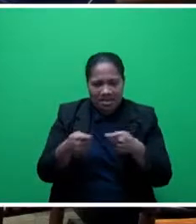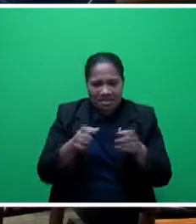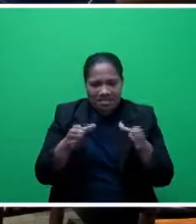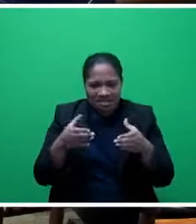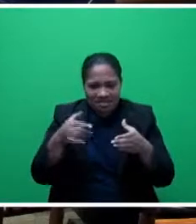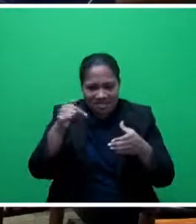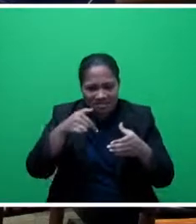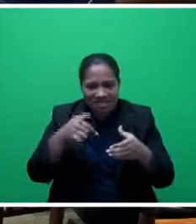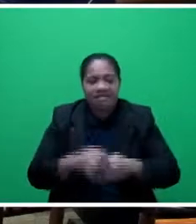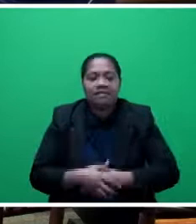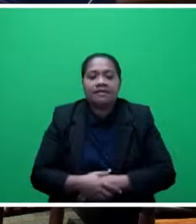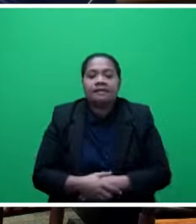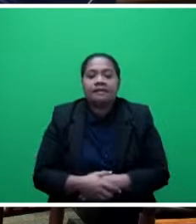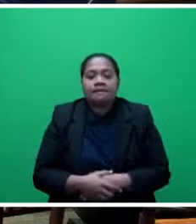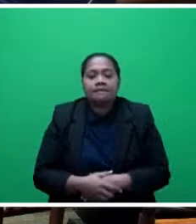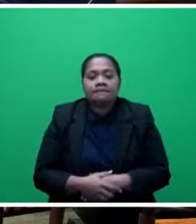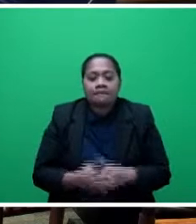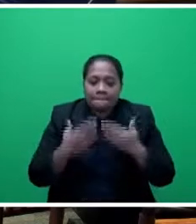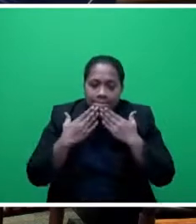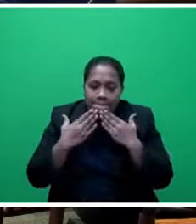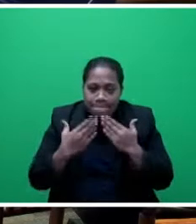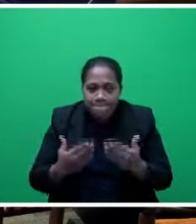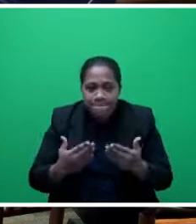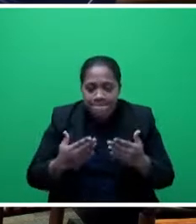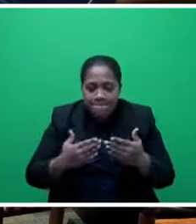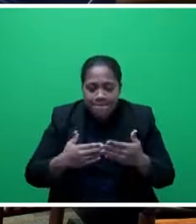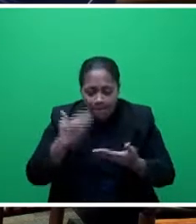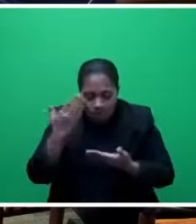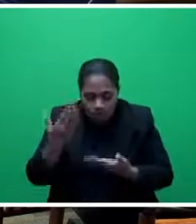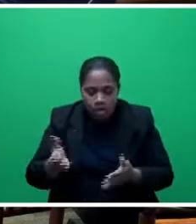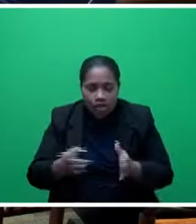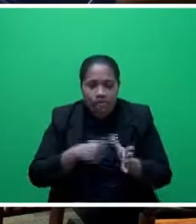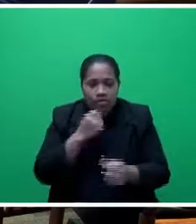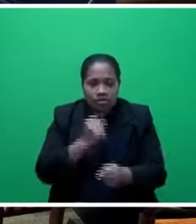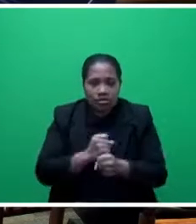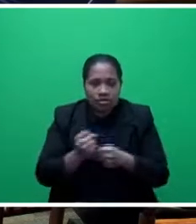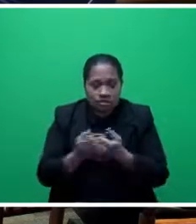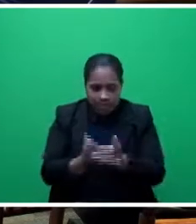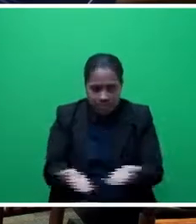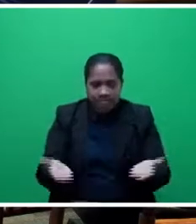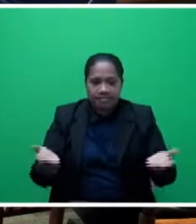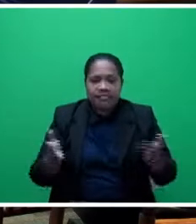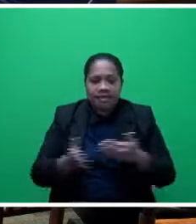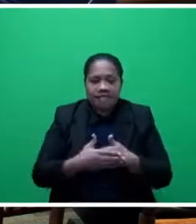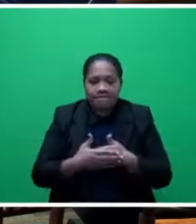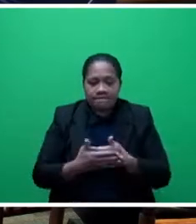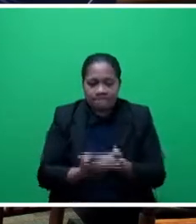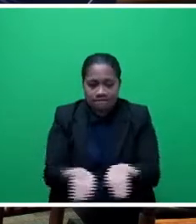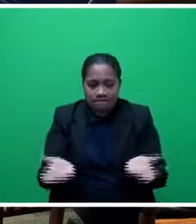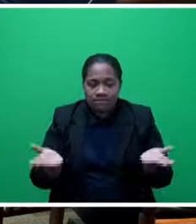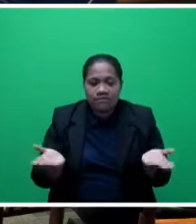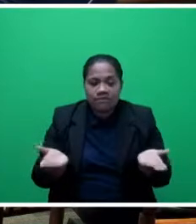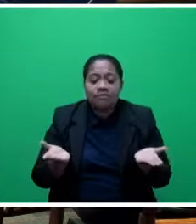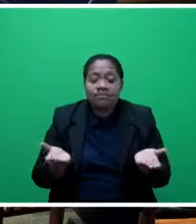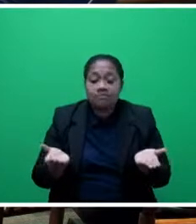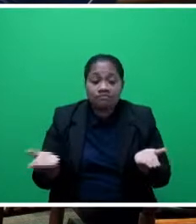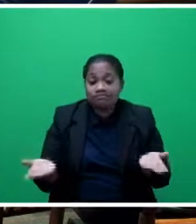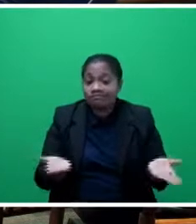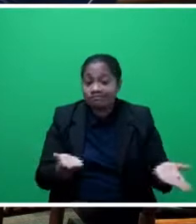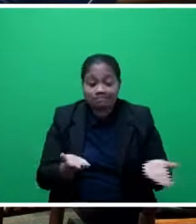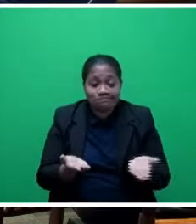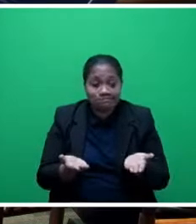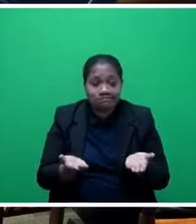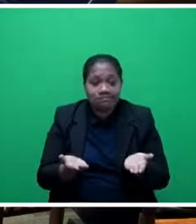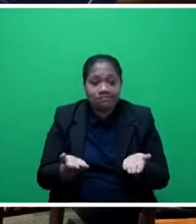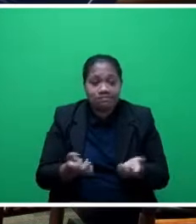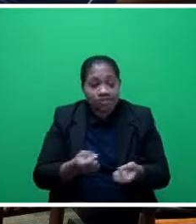I thank the Honourable Attorney General. Floor is open. Anyone wishing to take the floor?